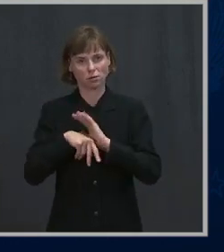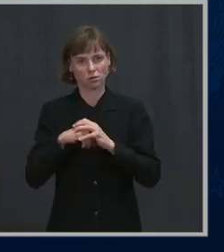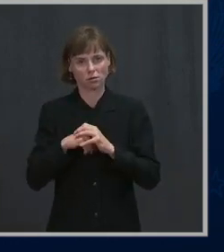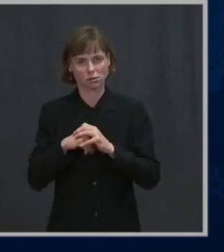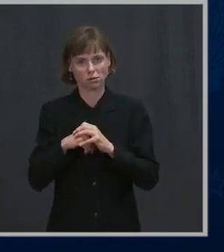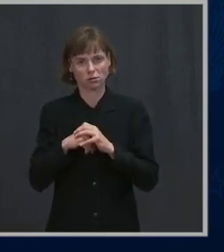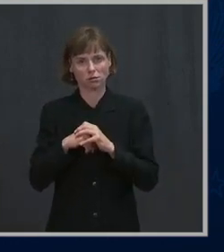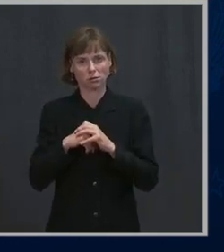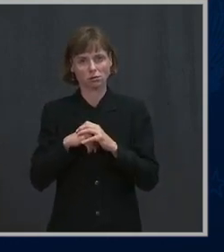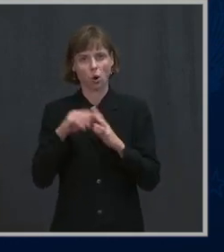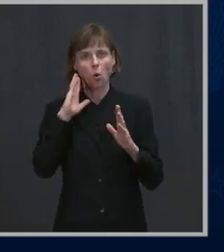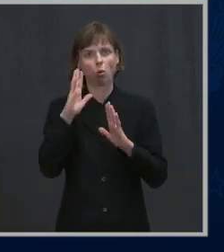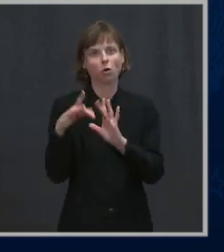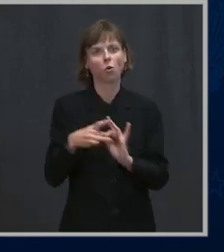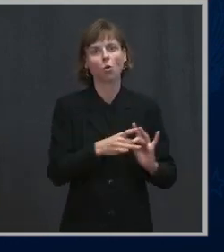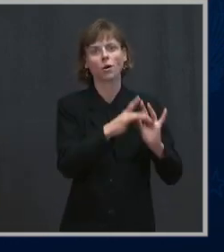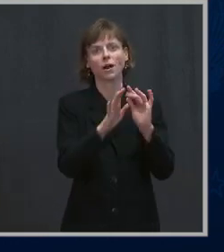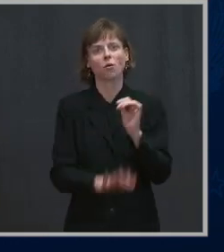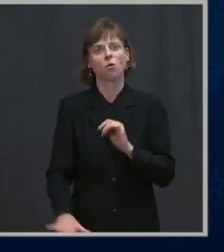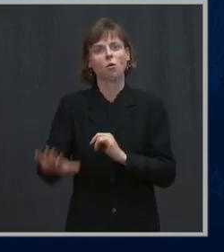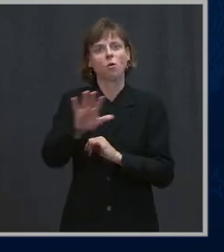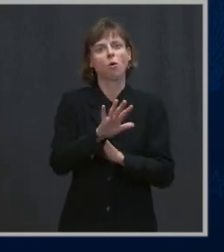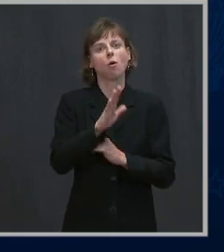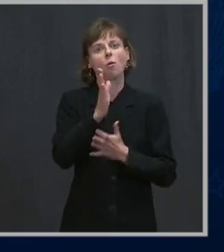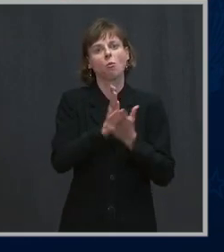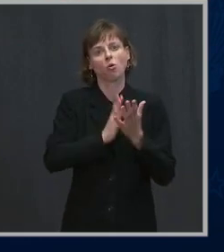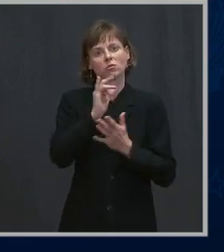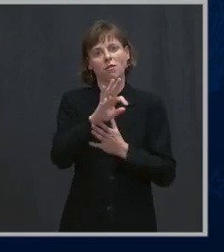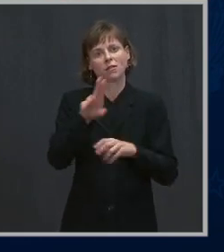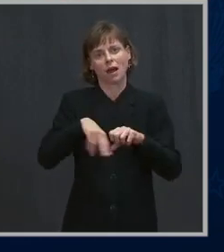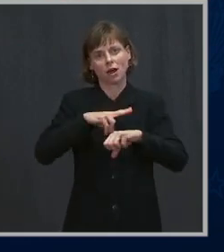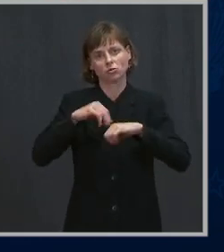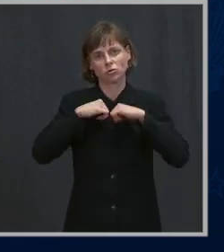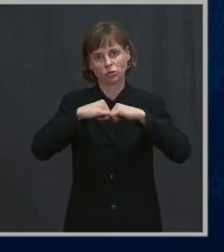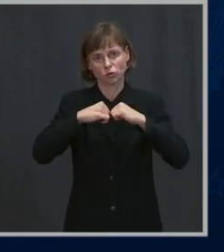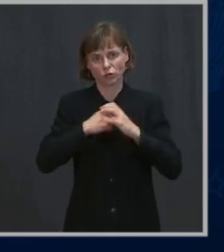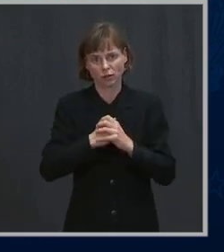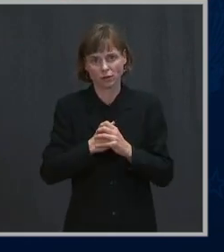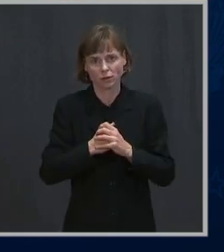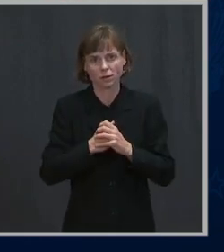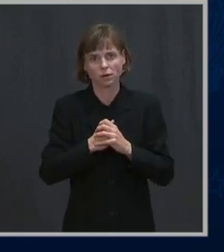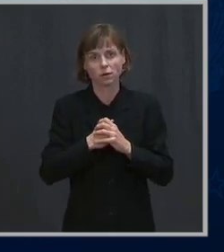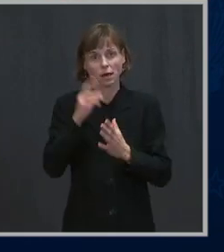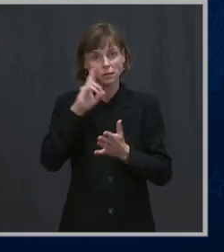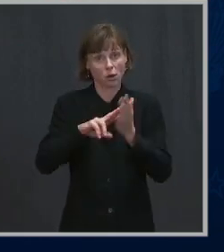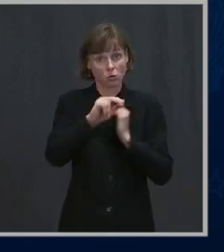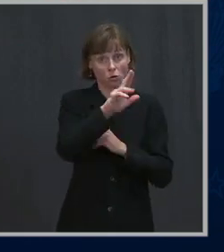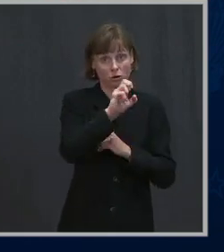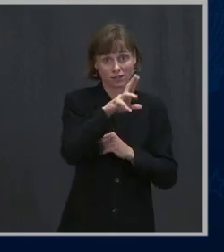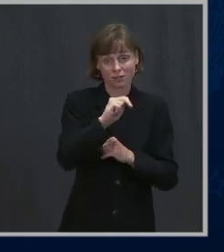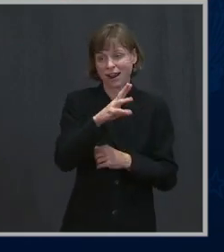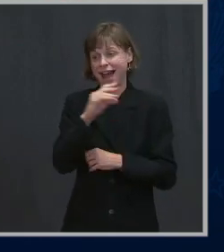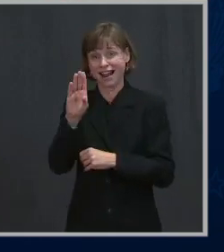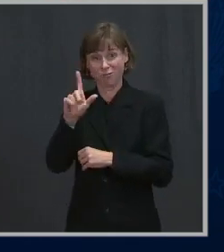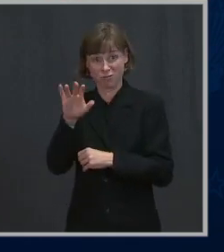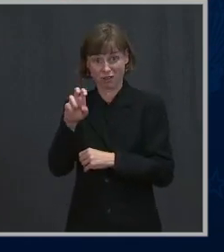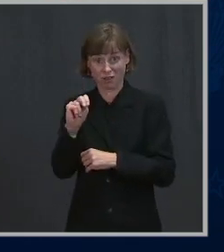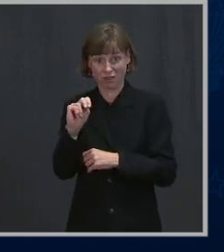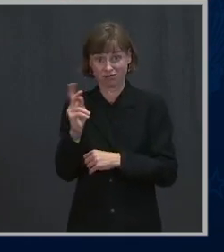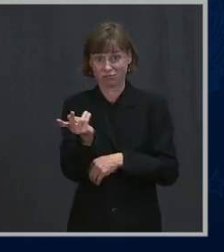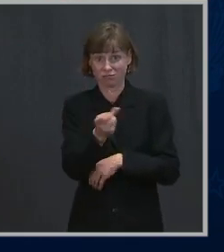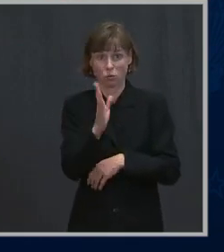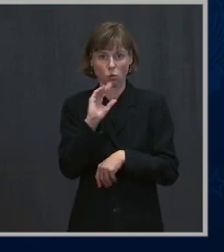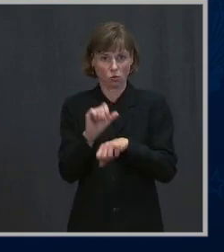it will be coordinated across all elements of our national security with secretary austin and secretary blinken working in close